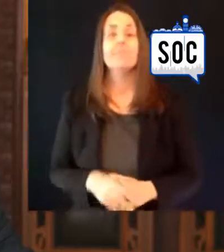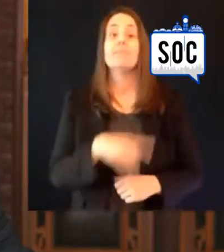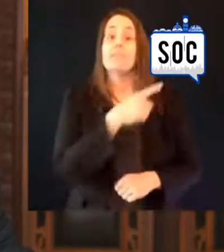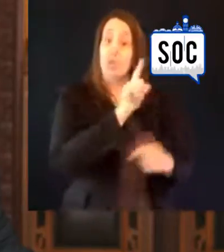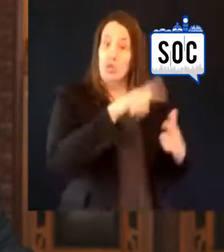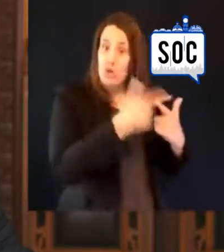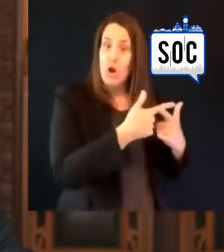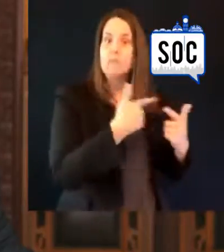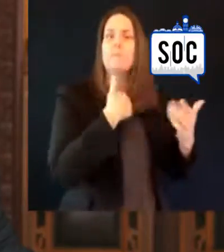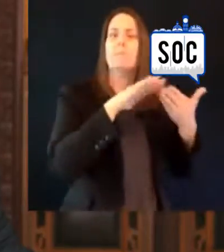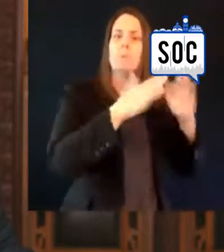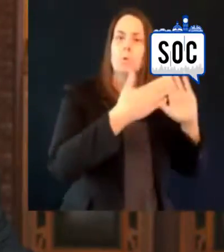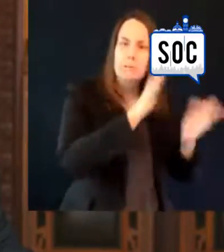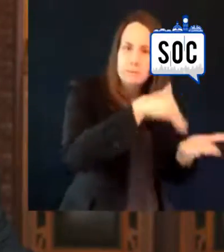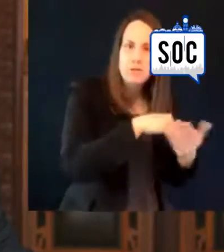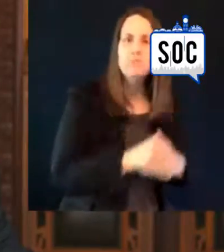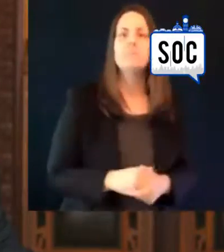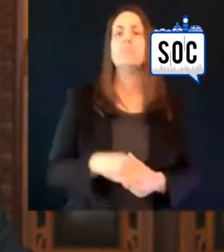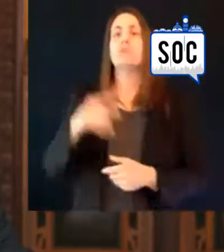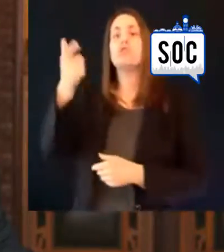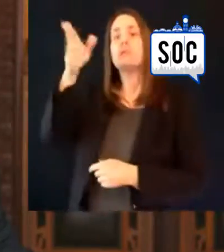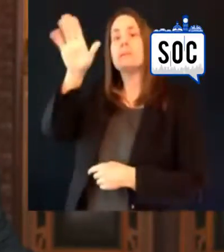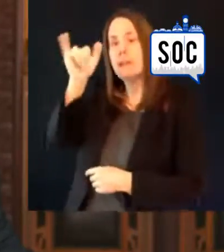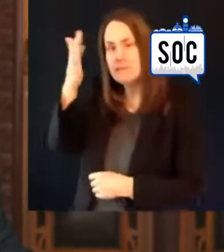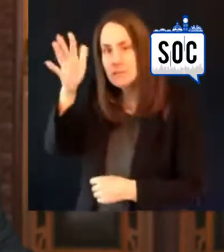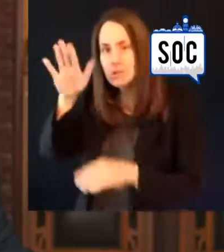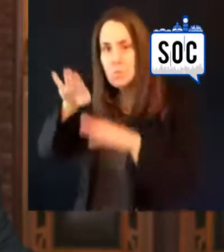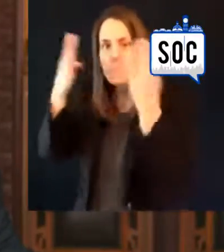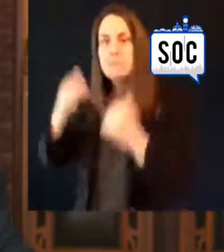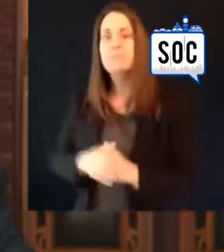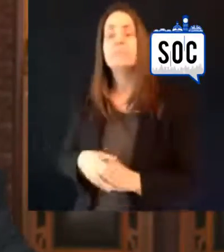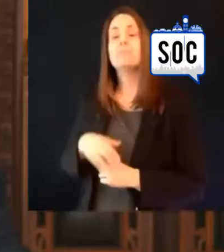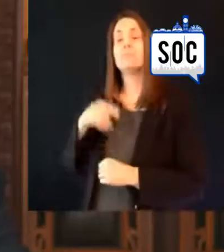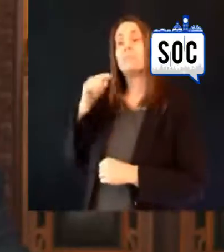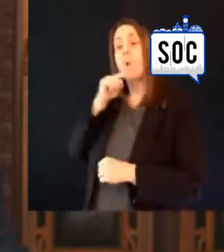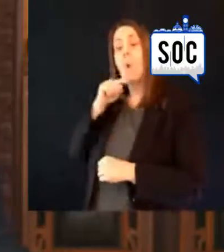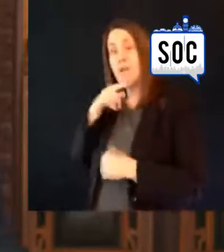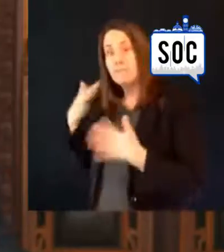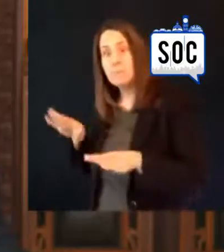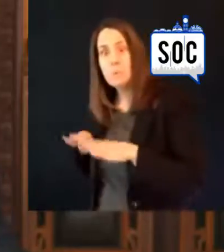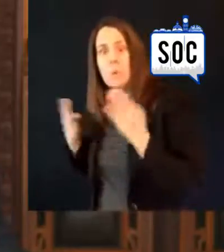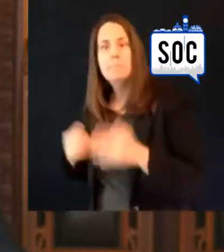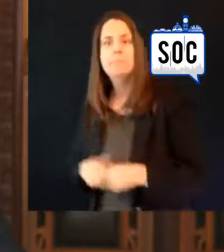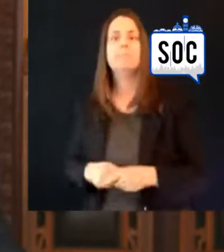as Wisconsinites are to get them. And the best news is